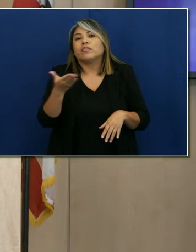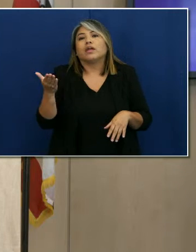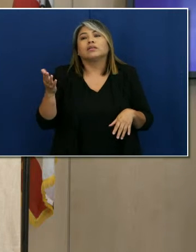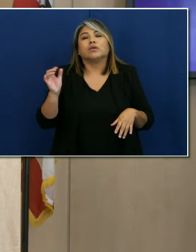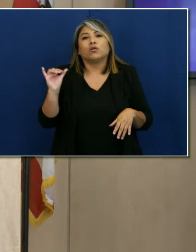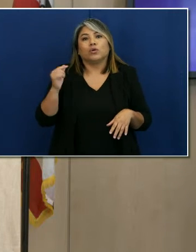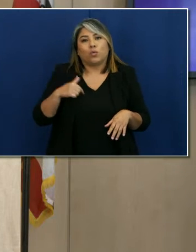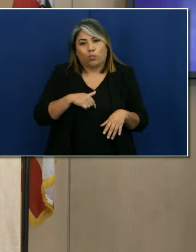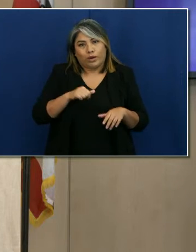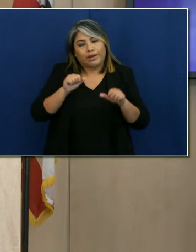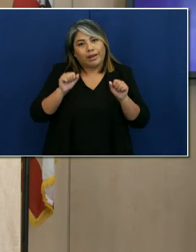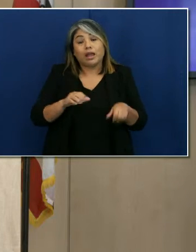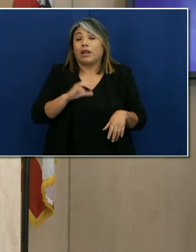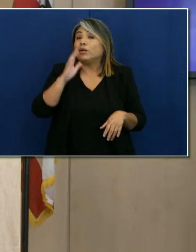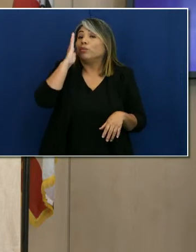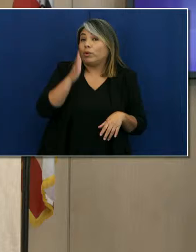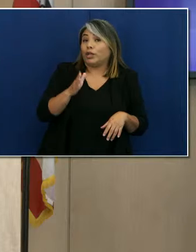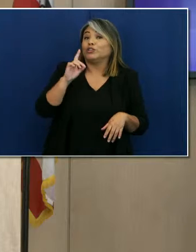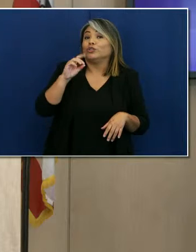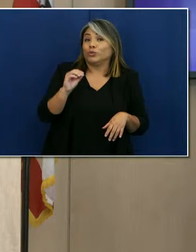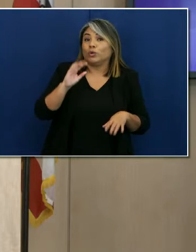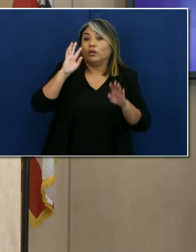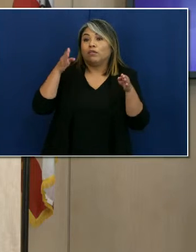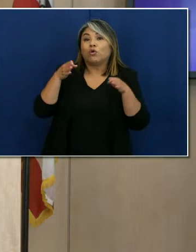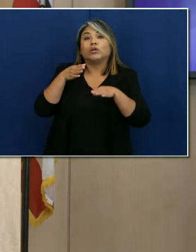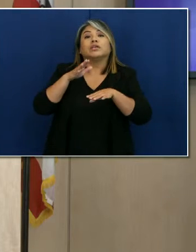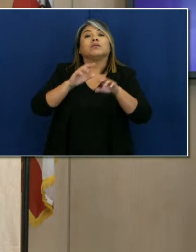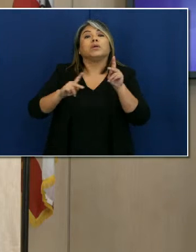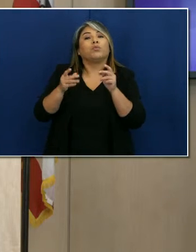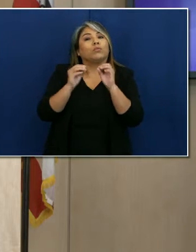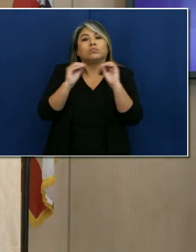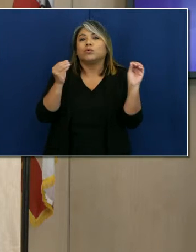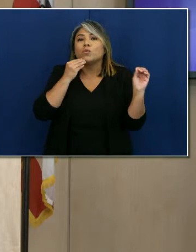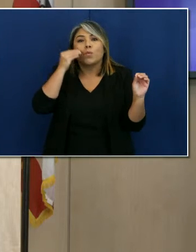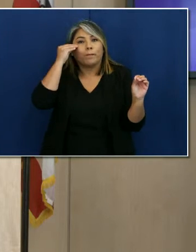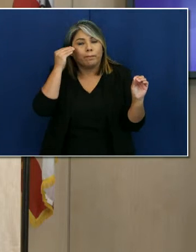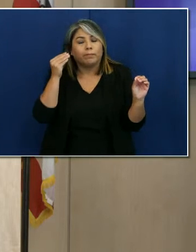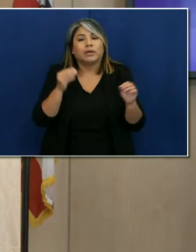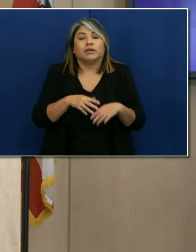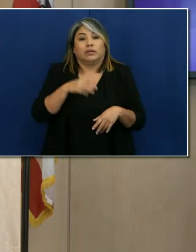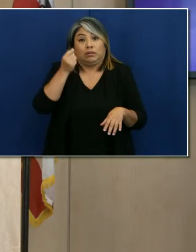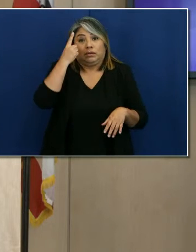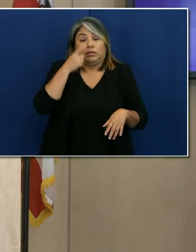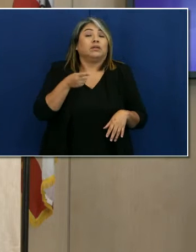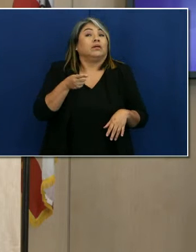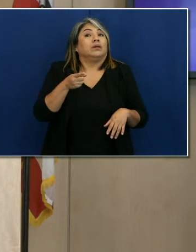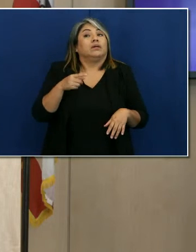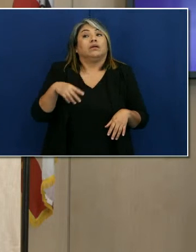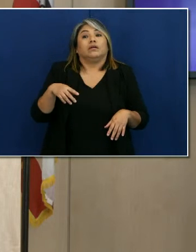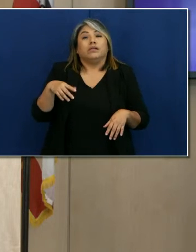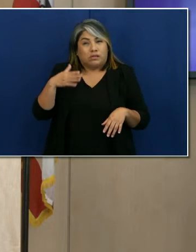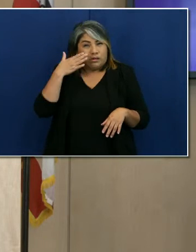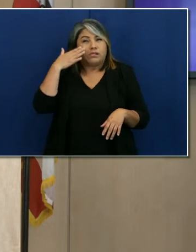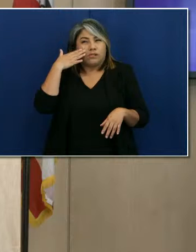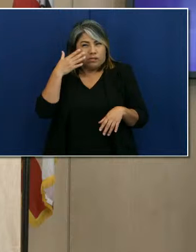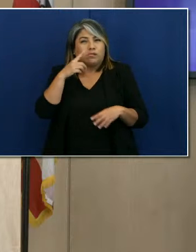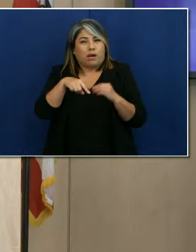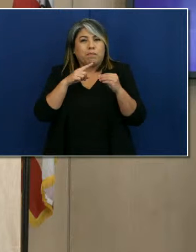we can and will do, focusing on the homeless population. You are aware of what our actions are there.